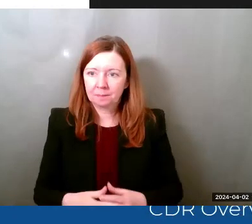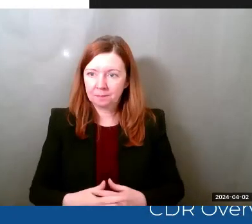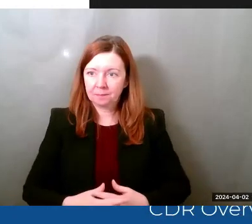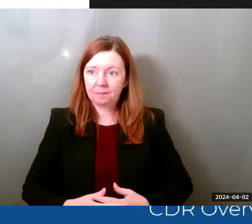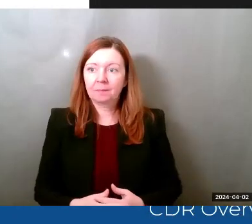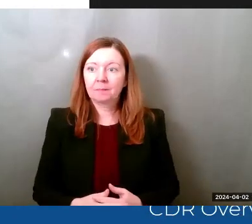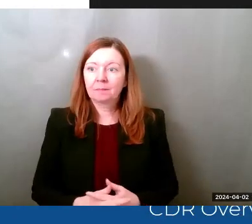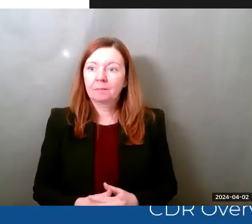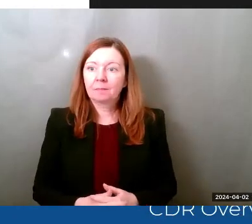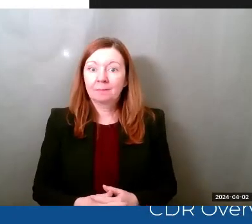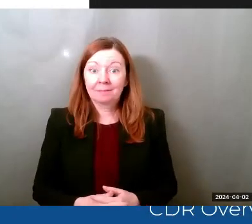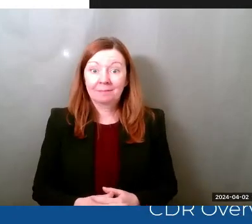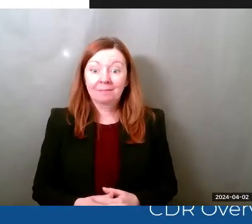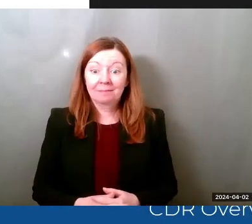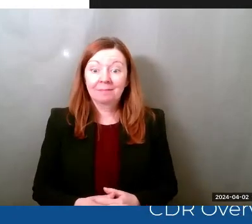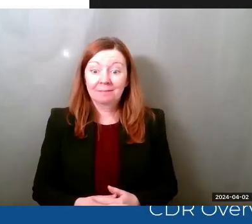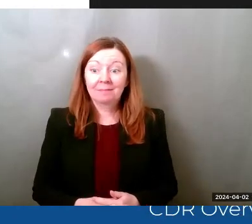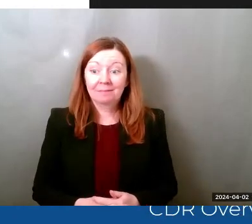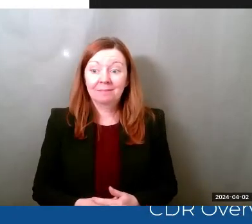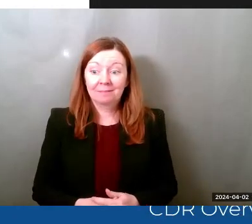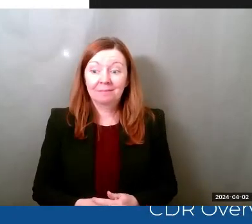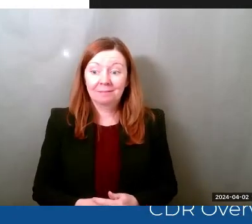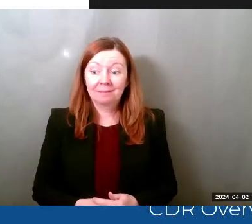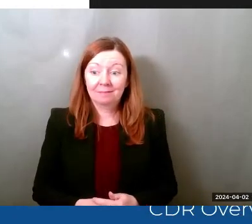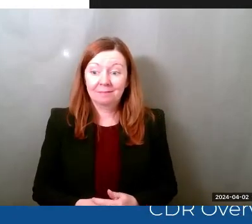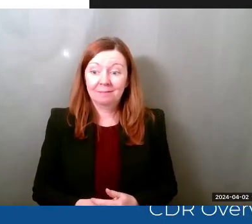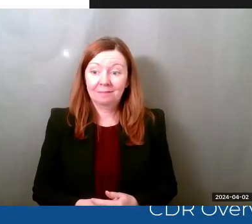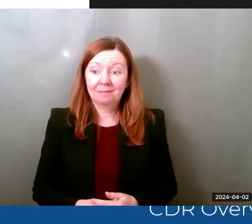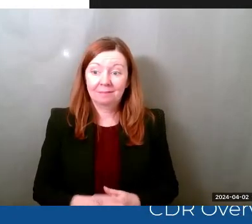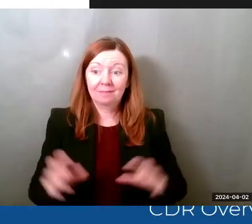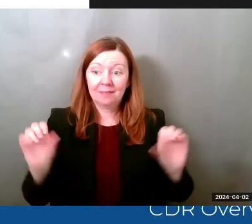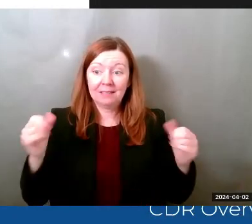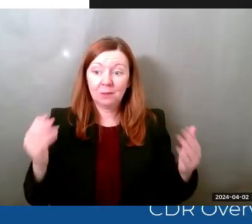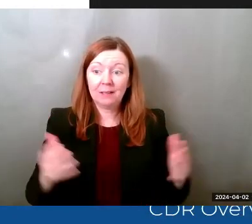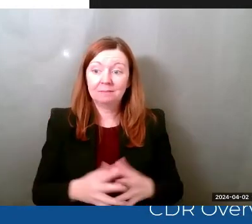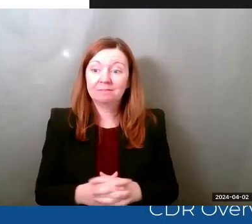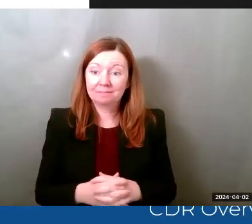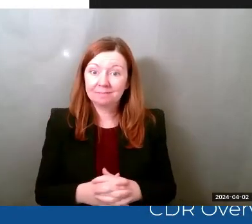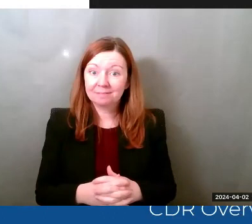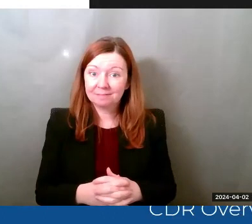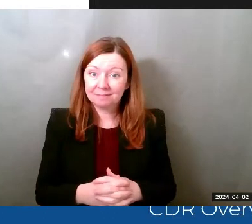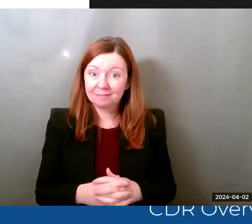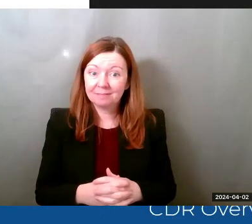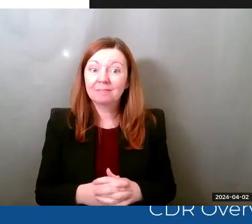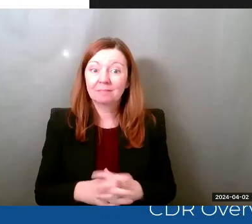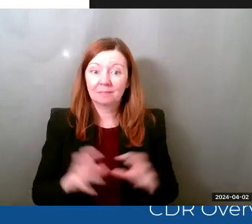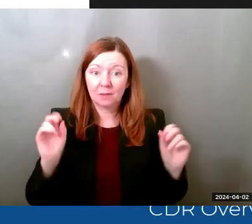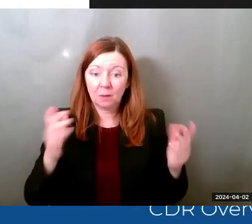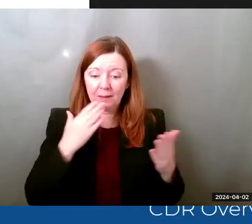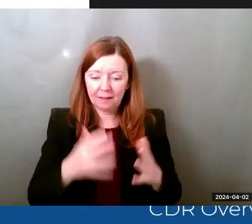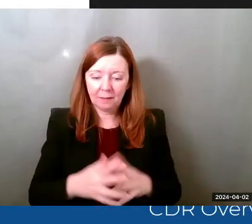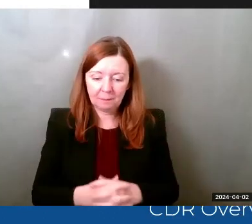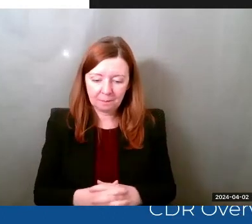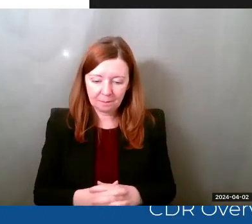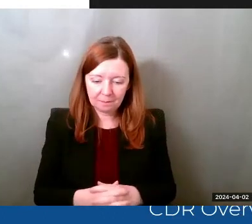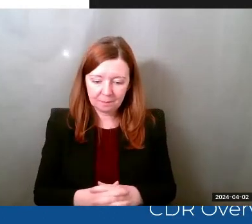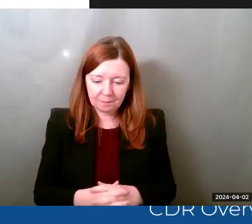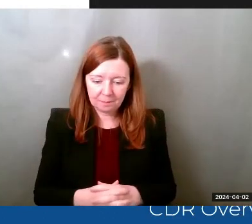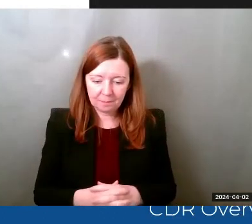you hear me? Yes, sir. We can Hello? hear you. Okay, thank you.